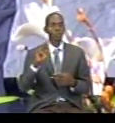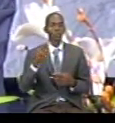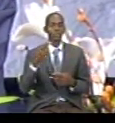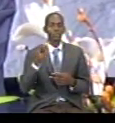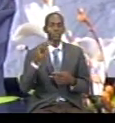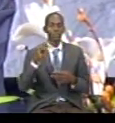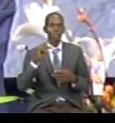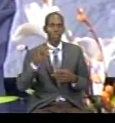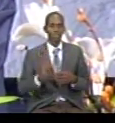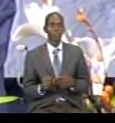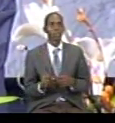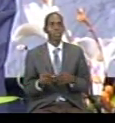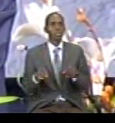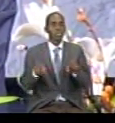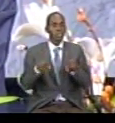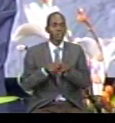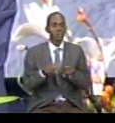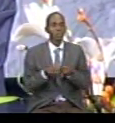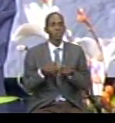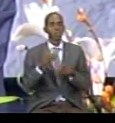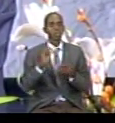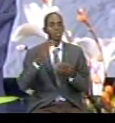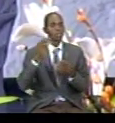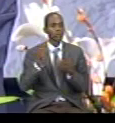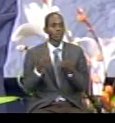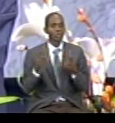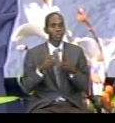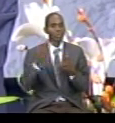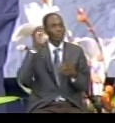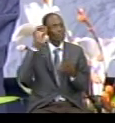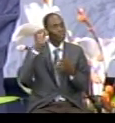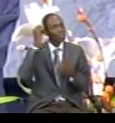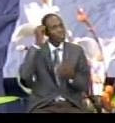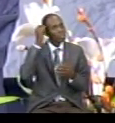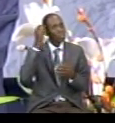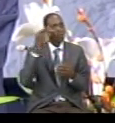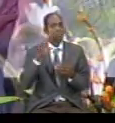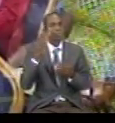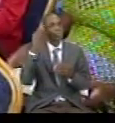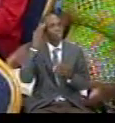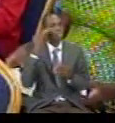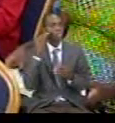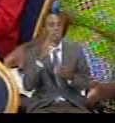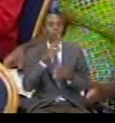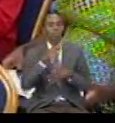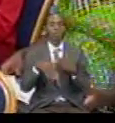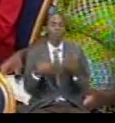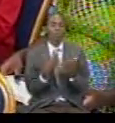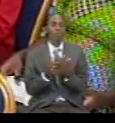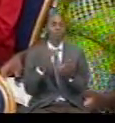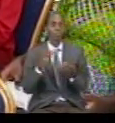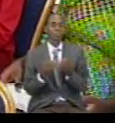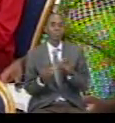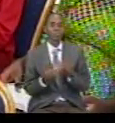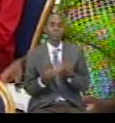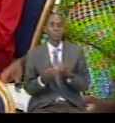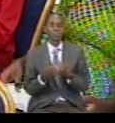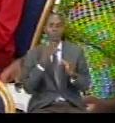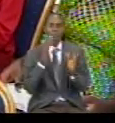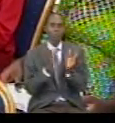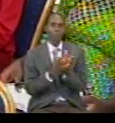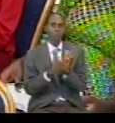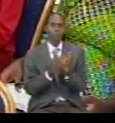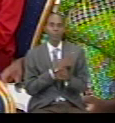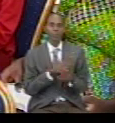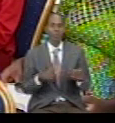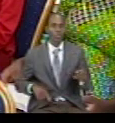are all numbered. Praise the Lord. I said, praise the Lord. If he has numbered the very hairs